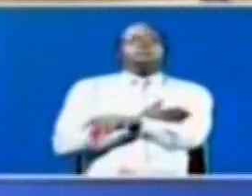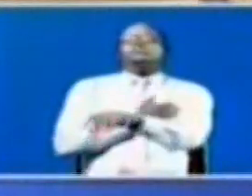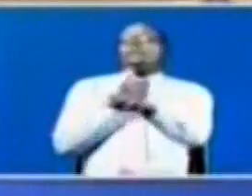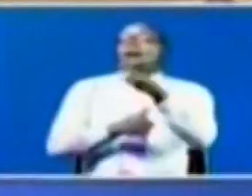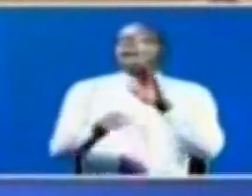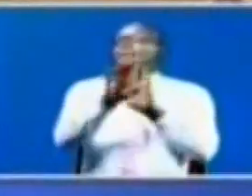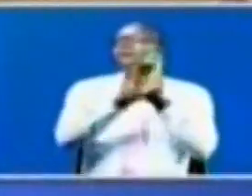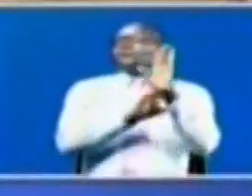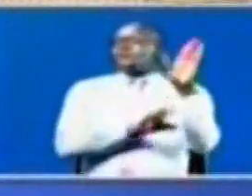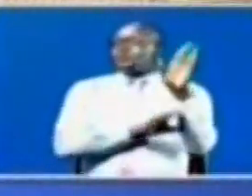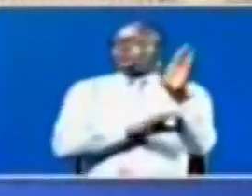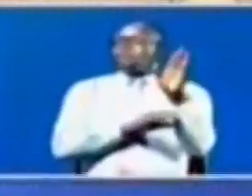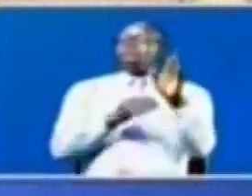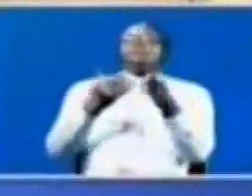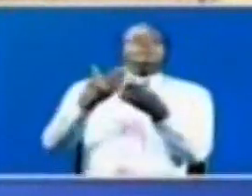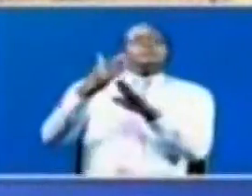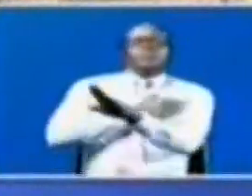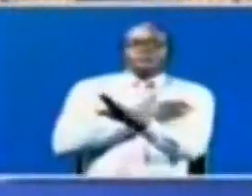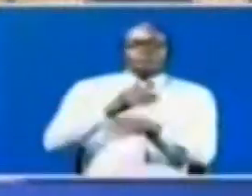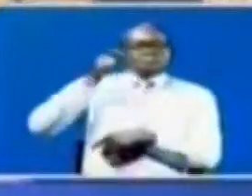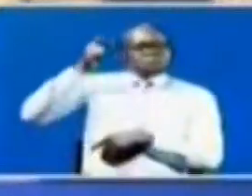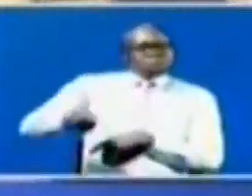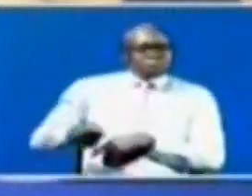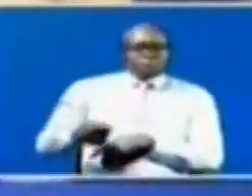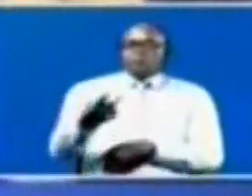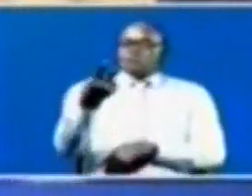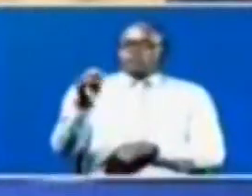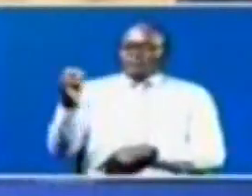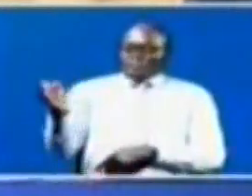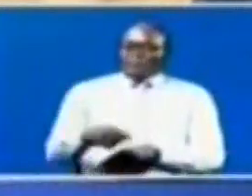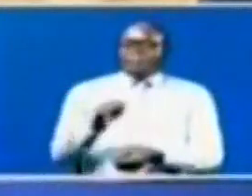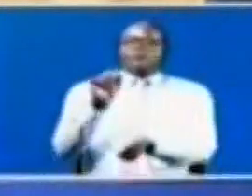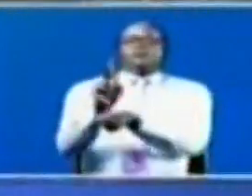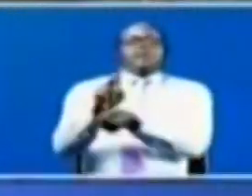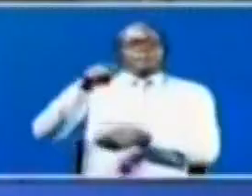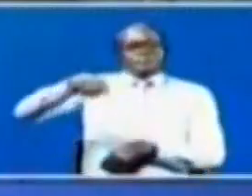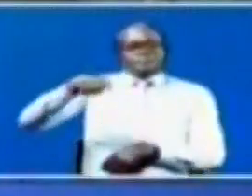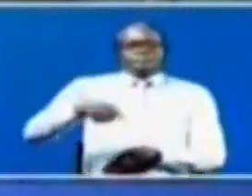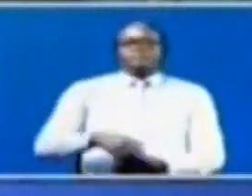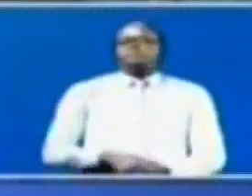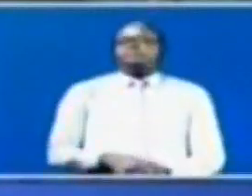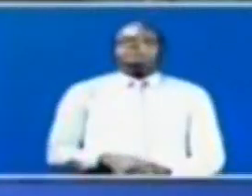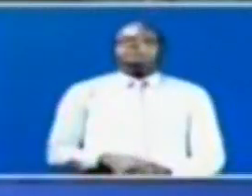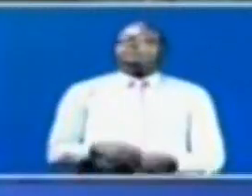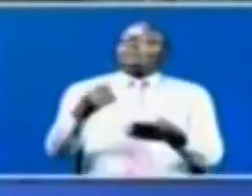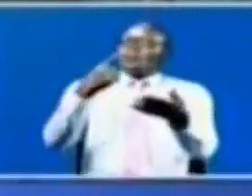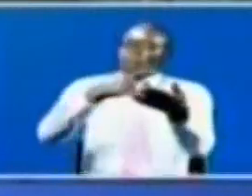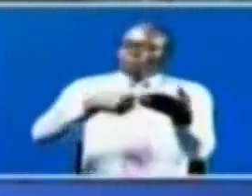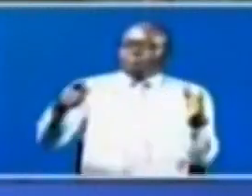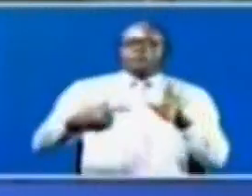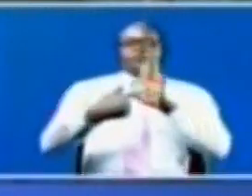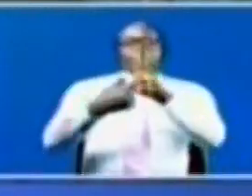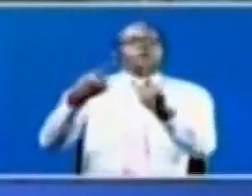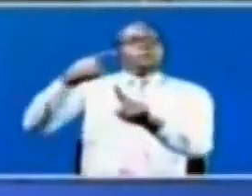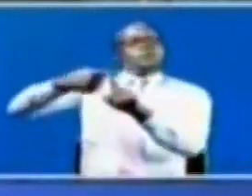be prepared before Mutua's sentencing, which comes on the 20th of this December. The prosecution has proved all the ingredients of murder